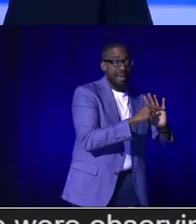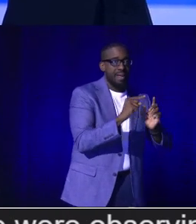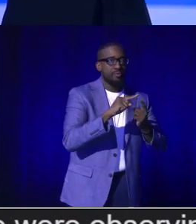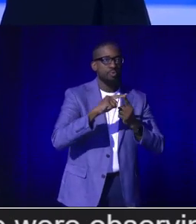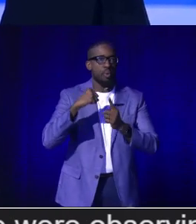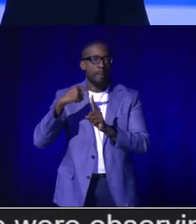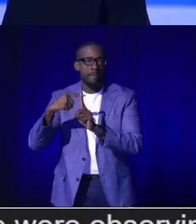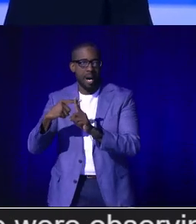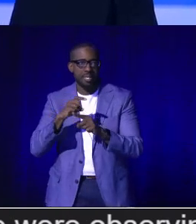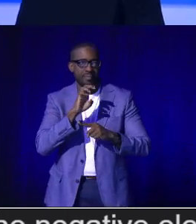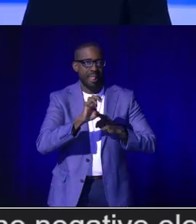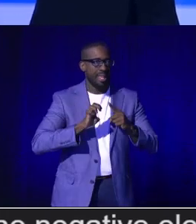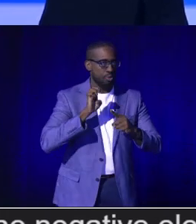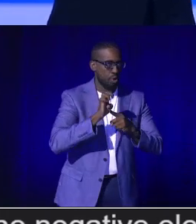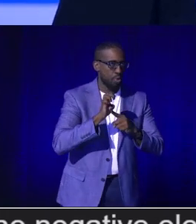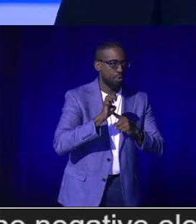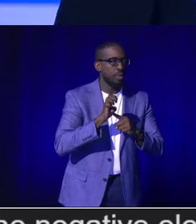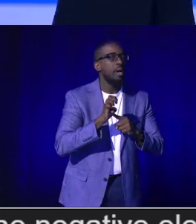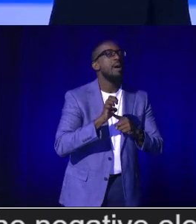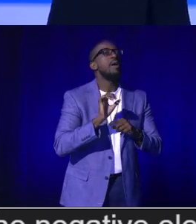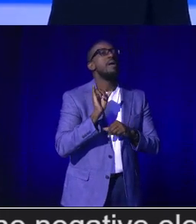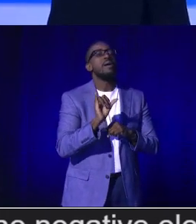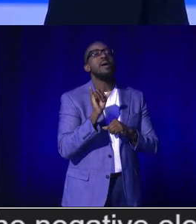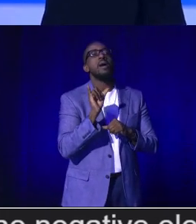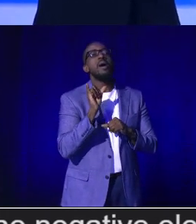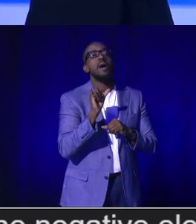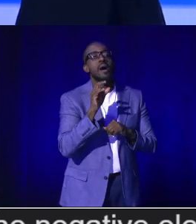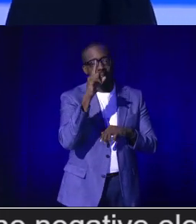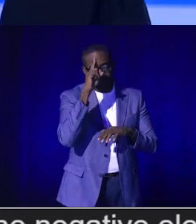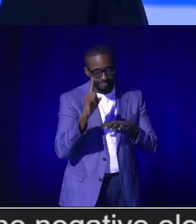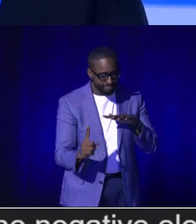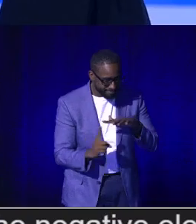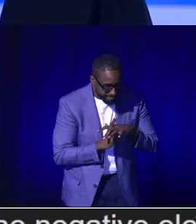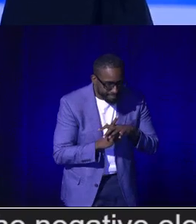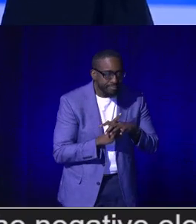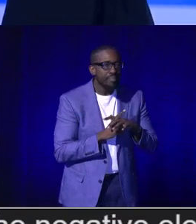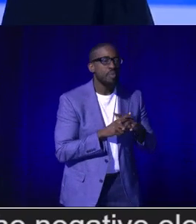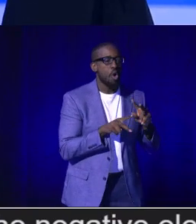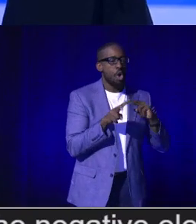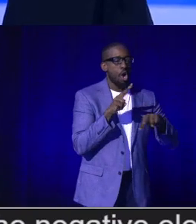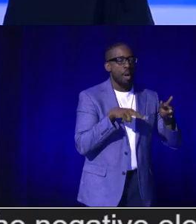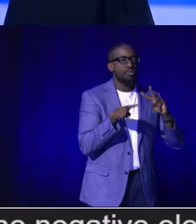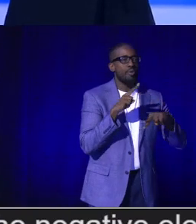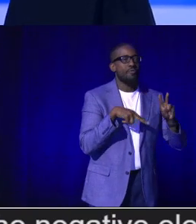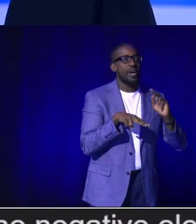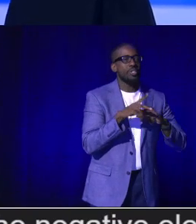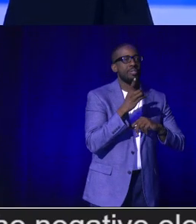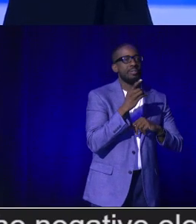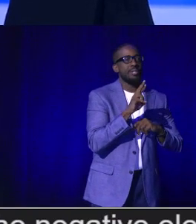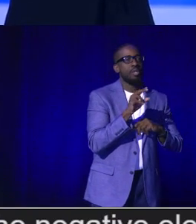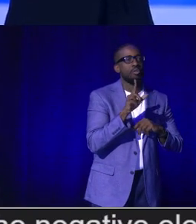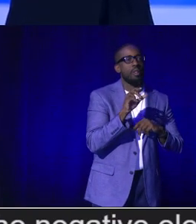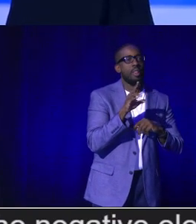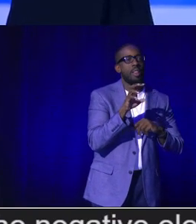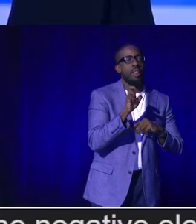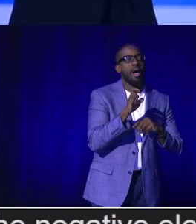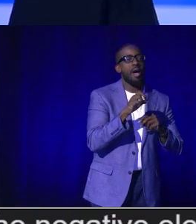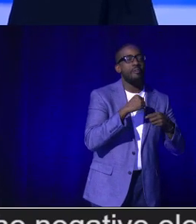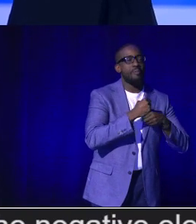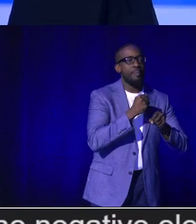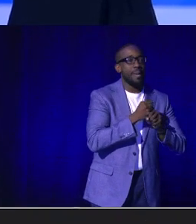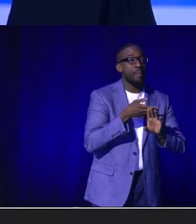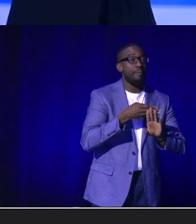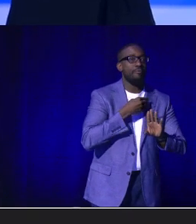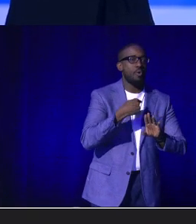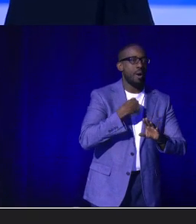this was reminding us of the observations that Dr. Love had made prior to my joining of the